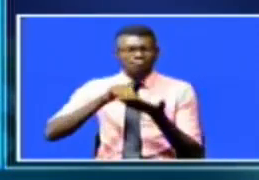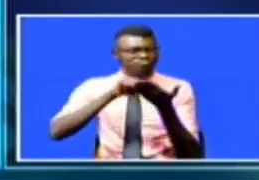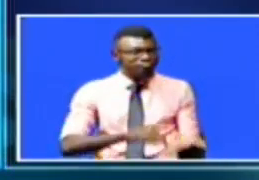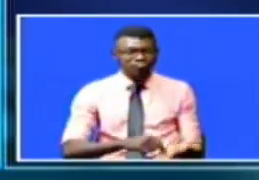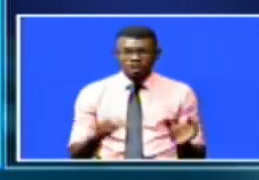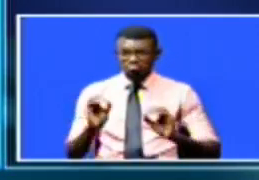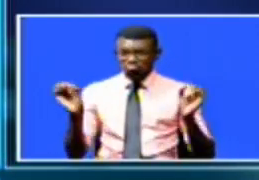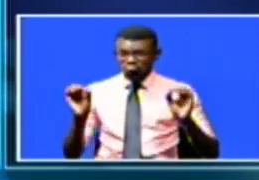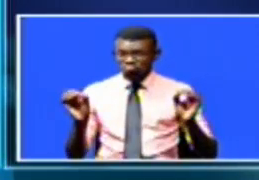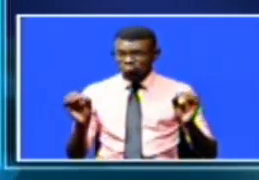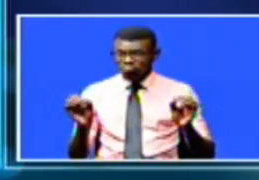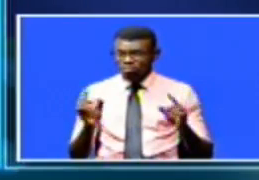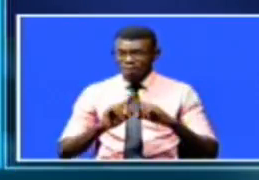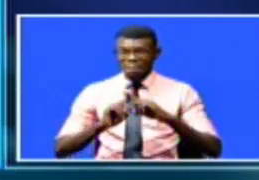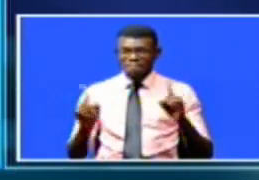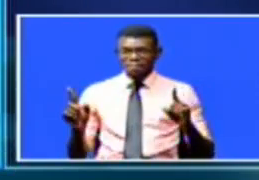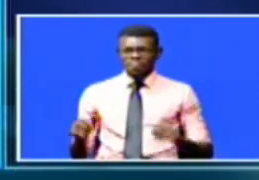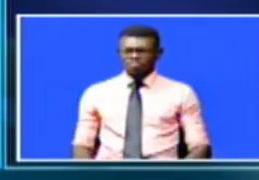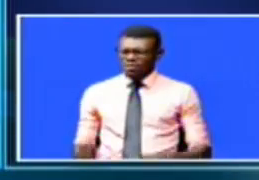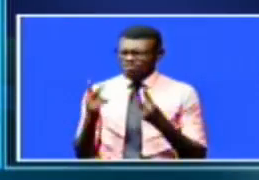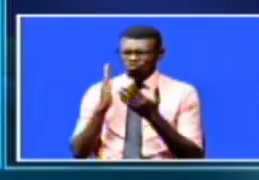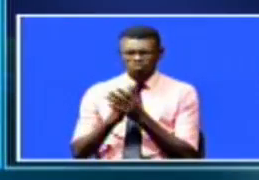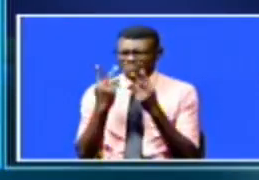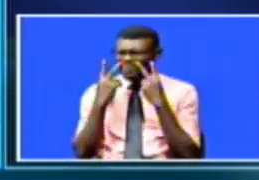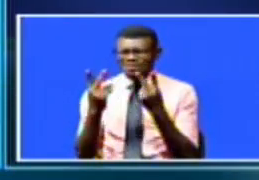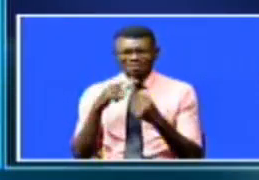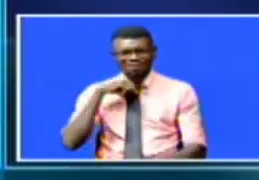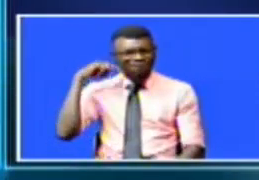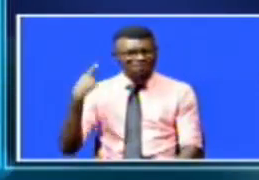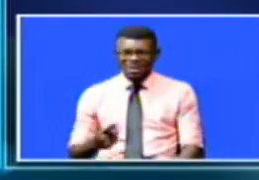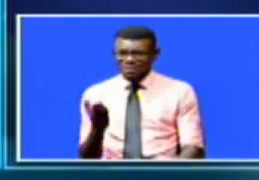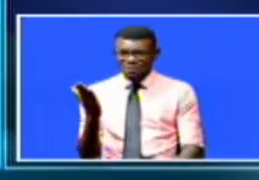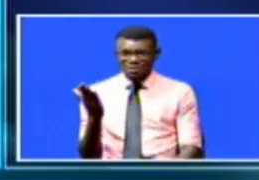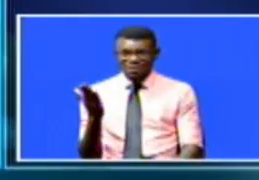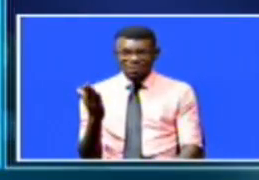actually found to be a little bit conniving is that